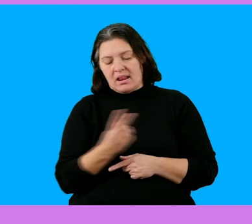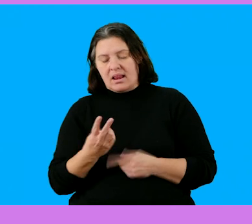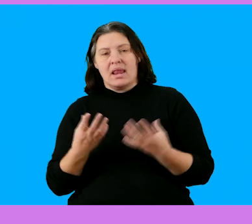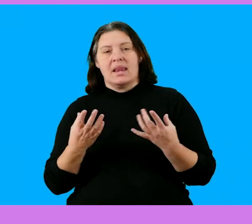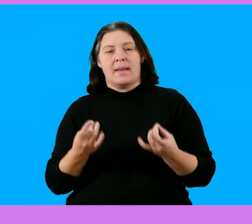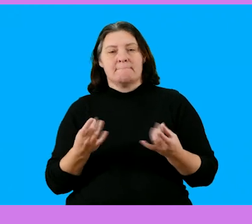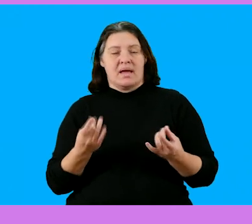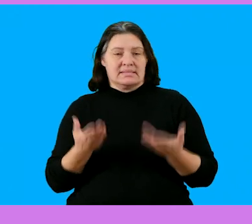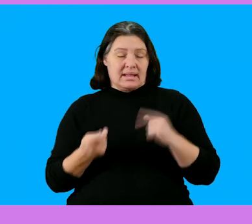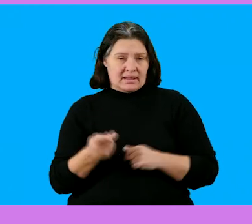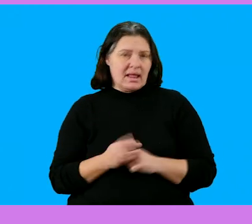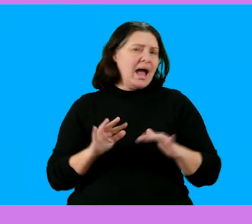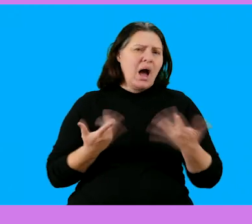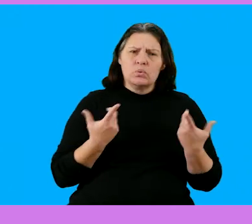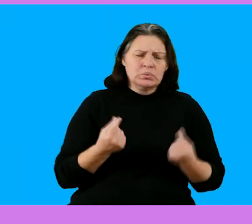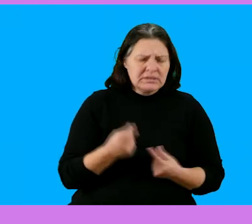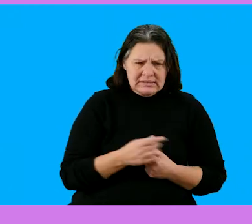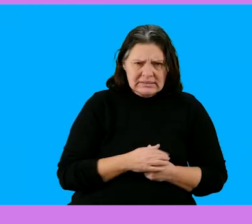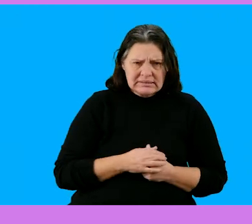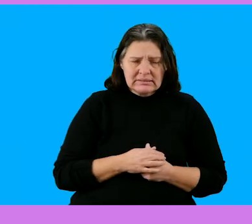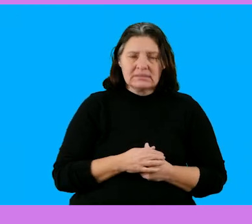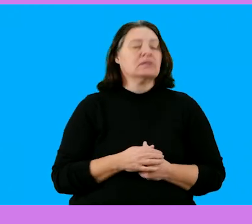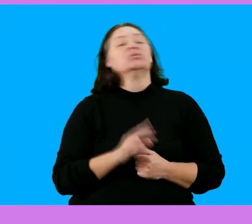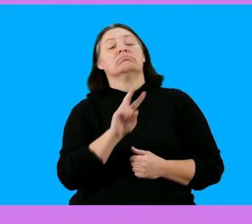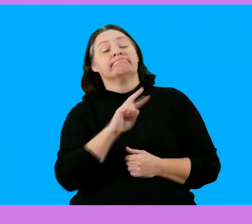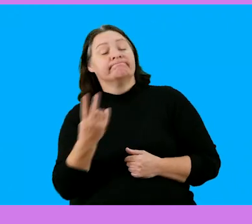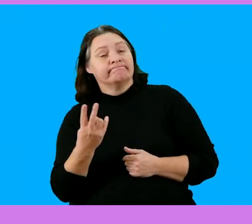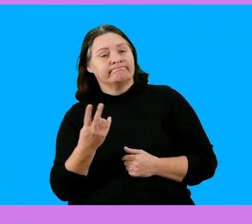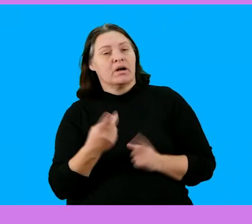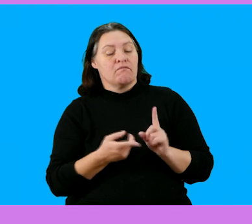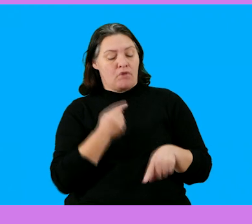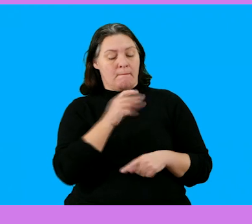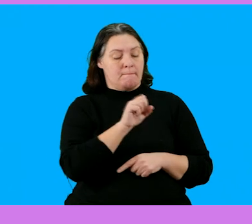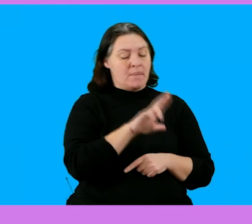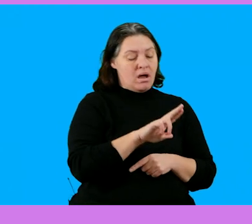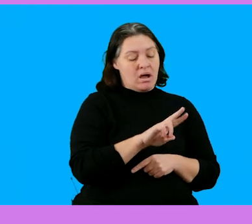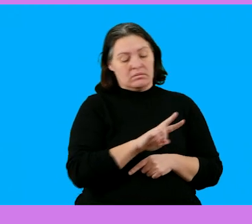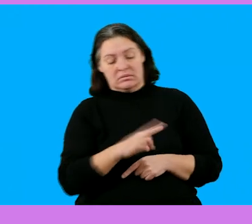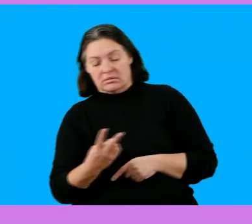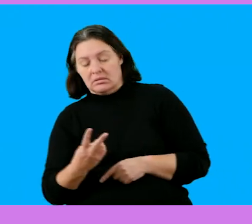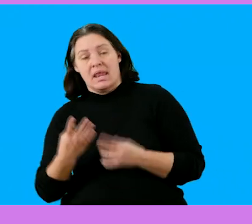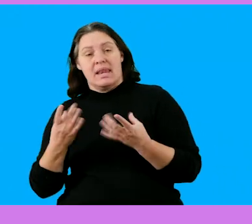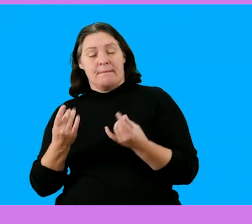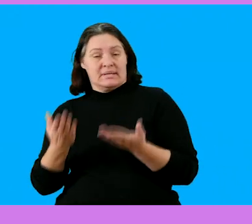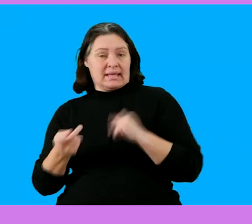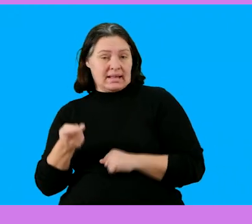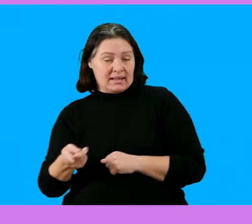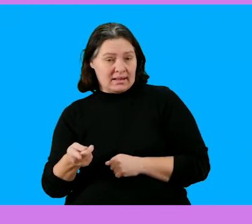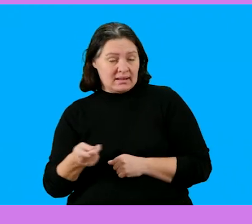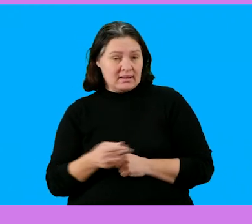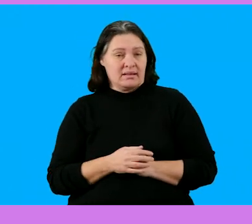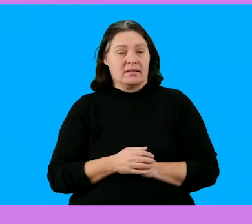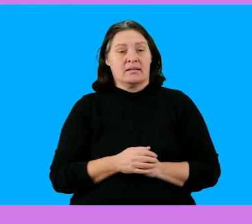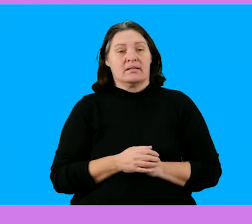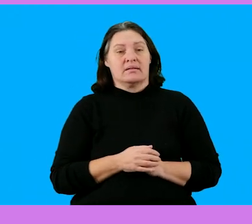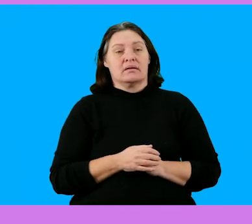a number scale. All right, so how do we go about again? To convert from a bar scale into a number scale.